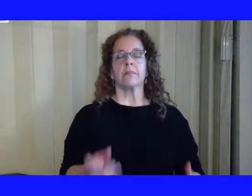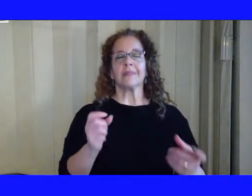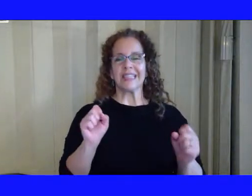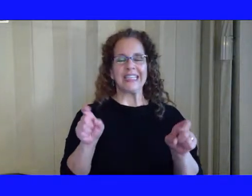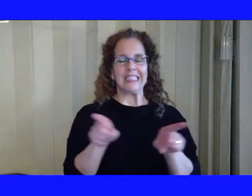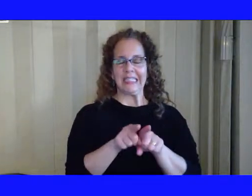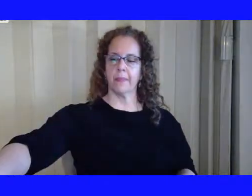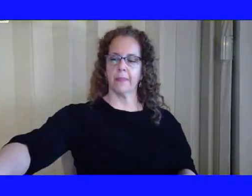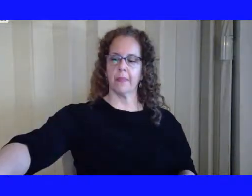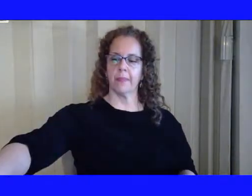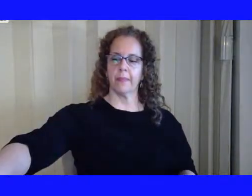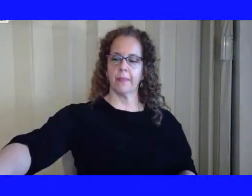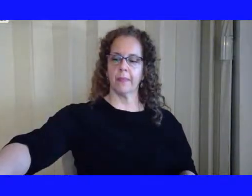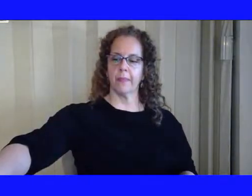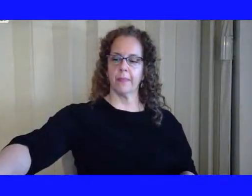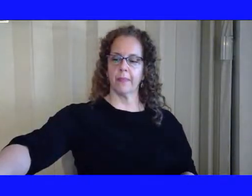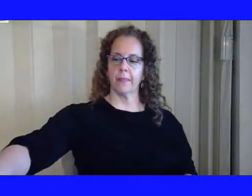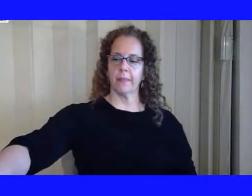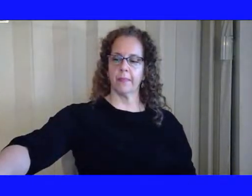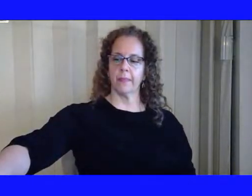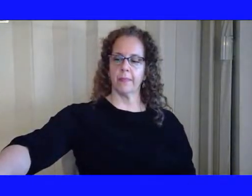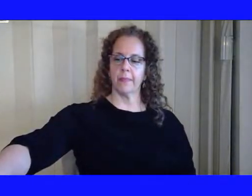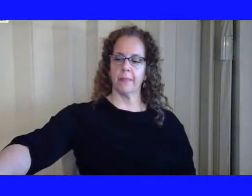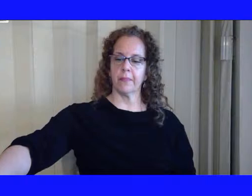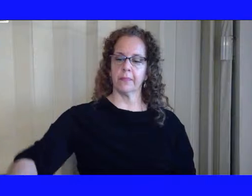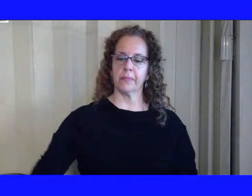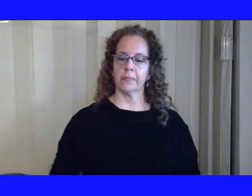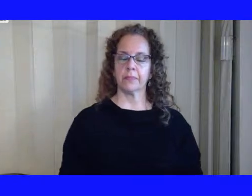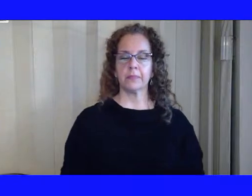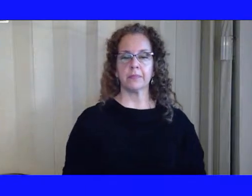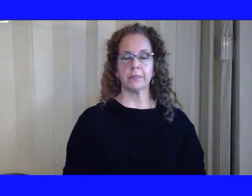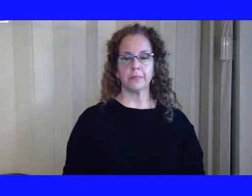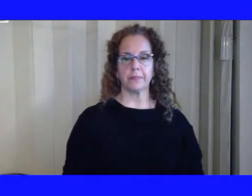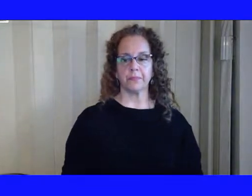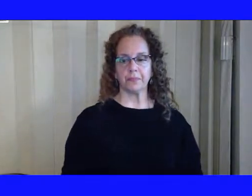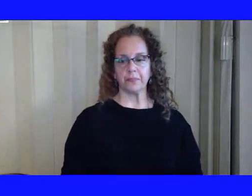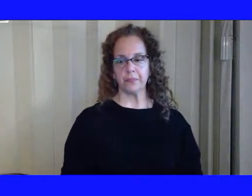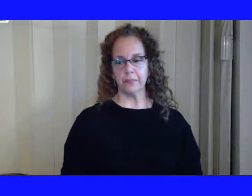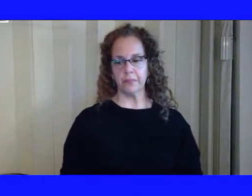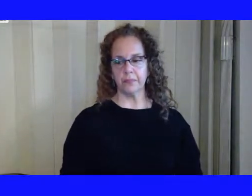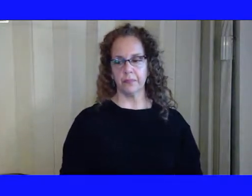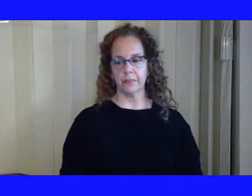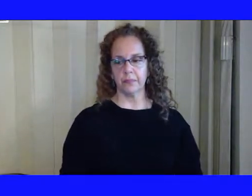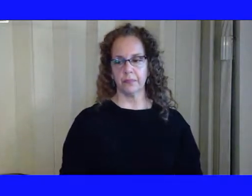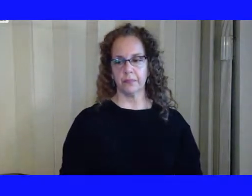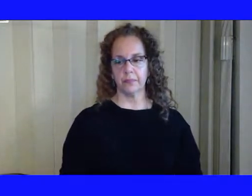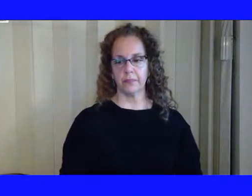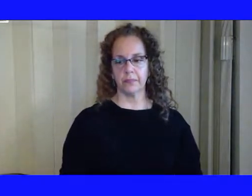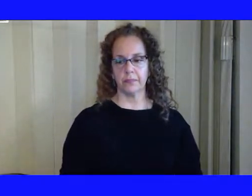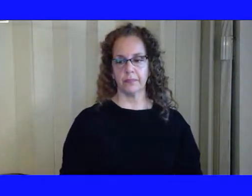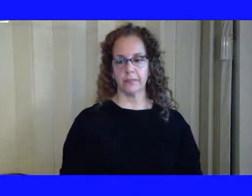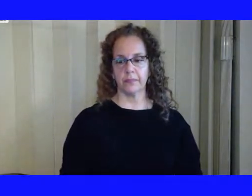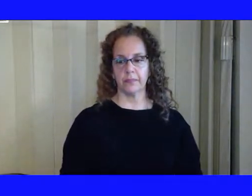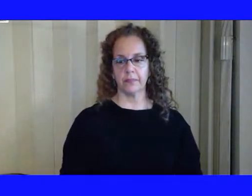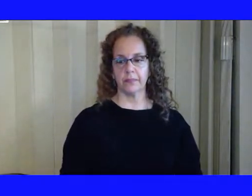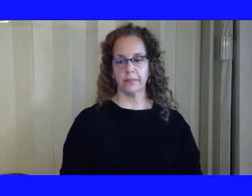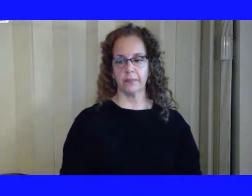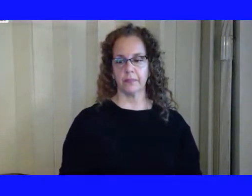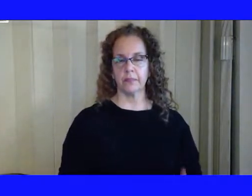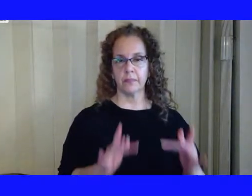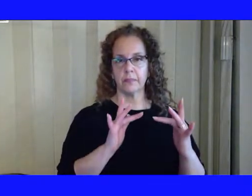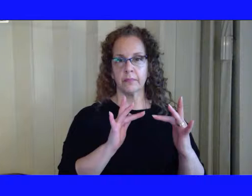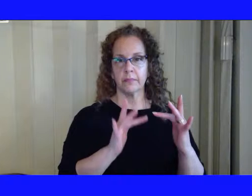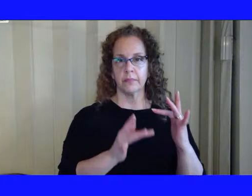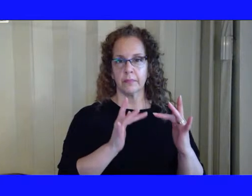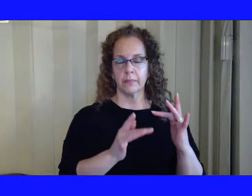external and then his obligation to handle a reasonable accommodation request that you may have. They are totally separate. But we don't